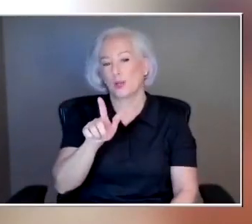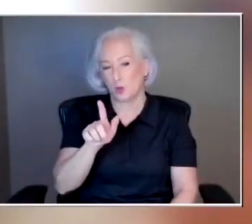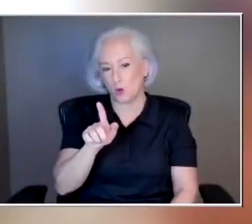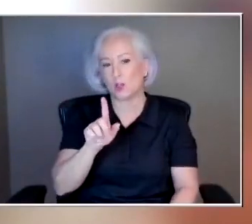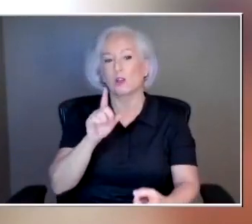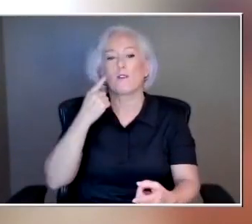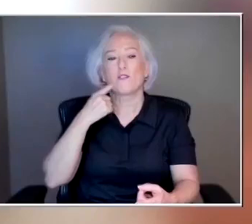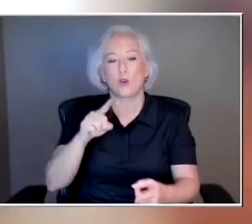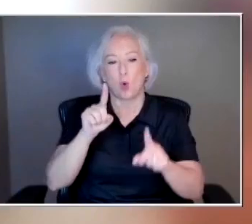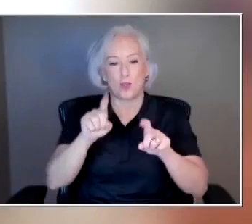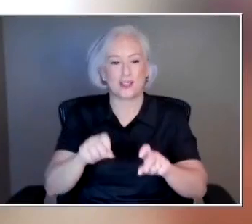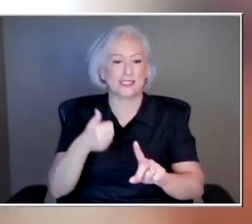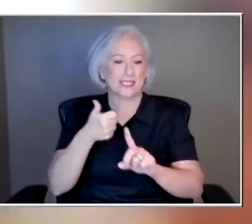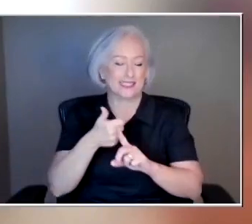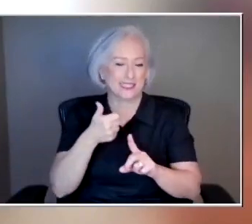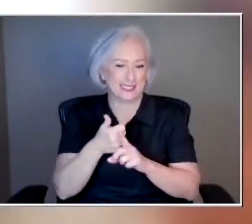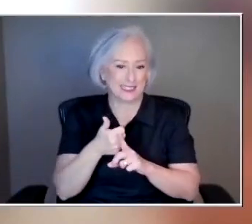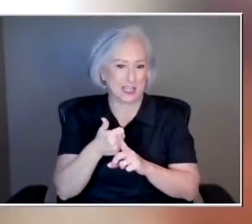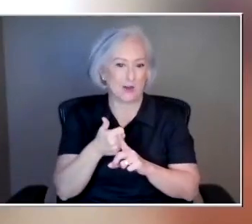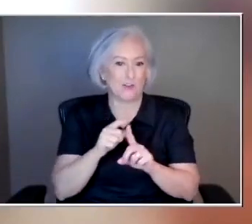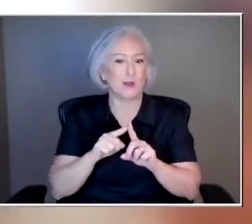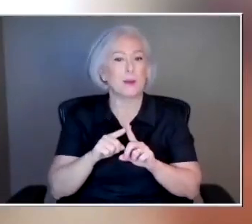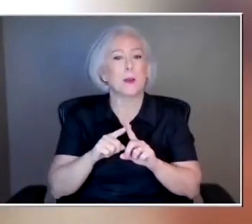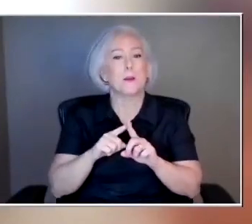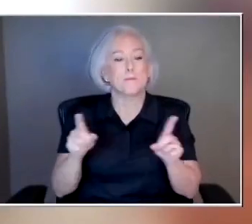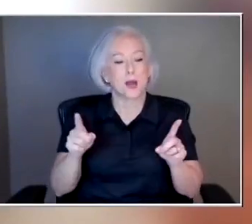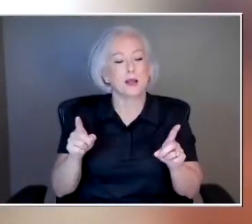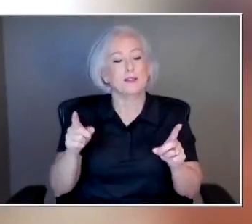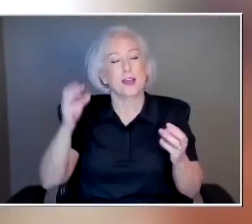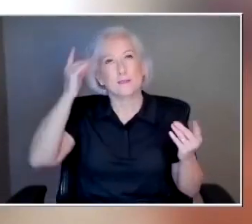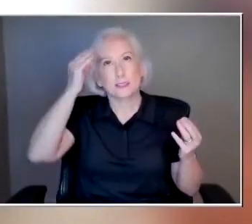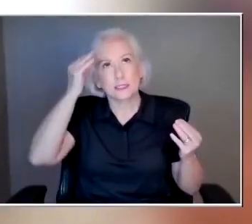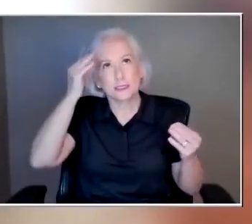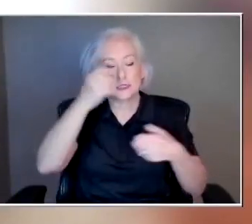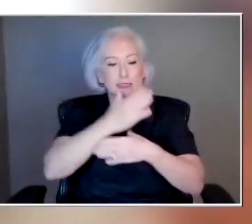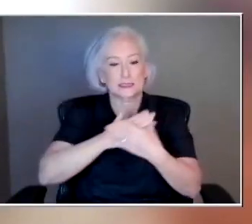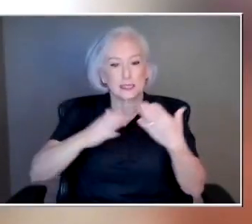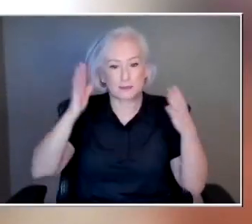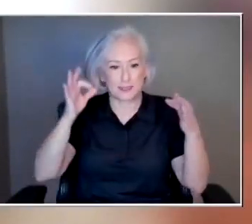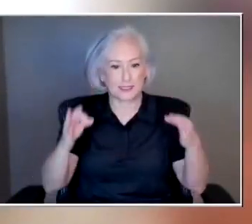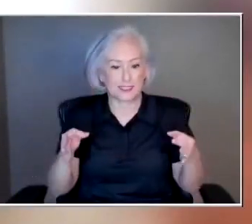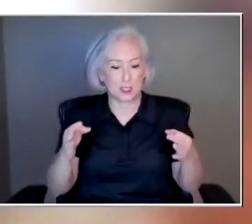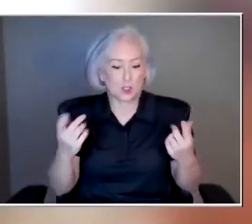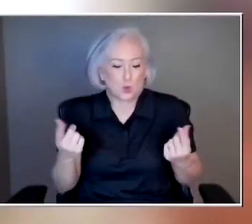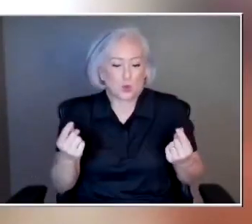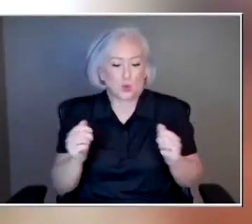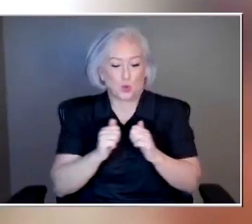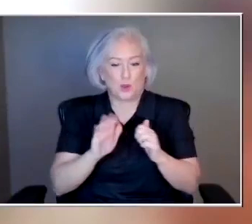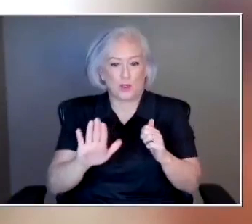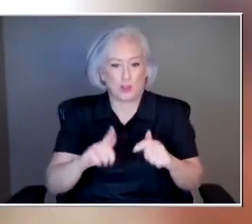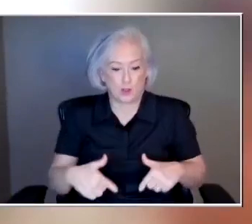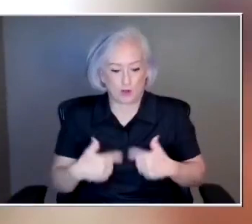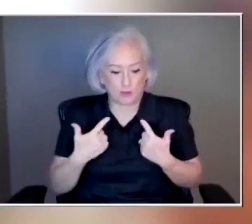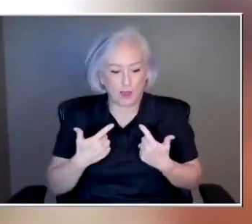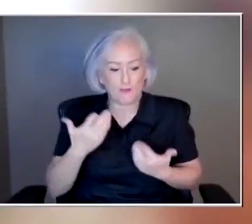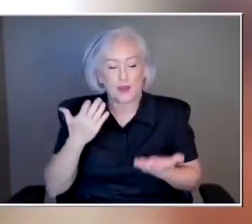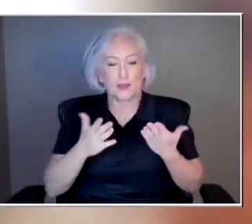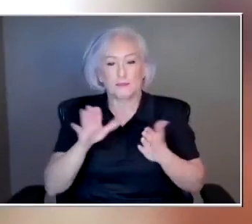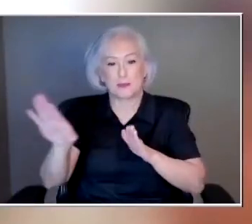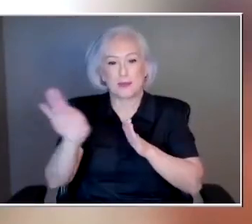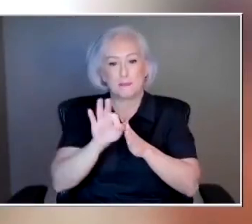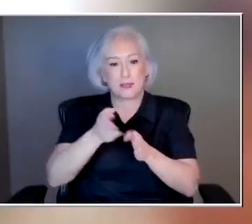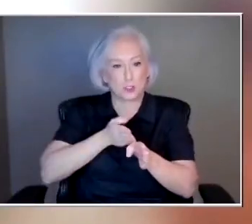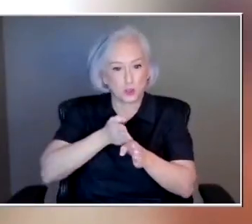tested. By then they've made some decisions about what they want to do with their life. Perhaps chosen a career,